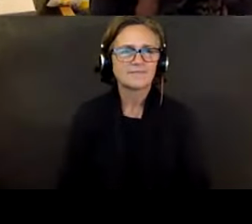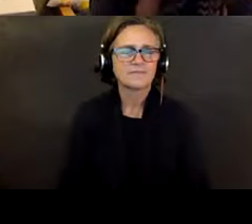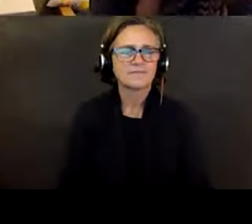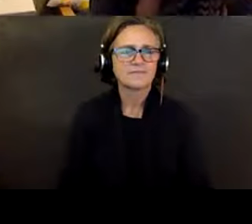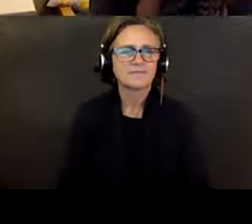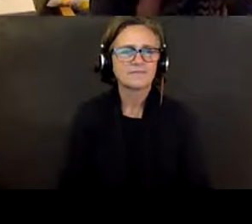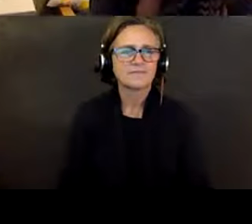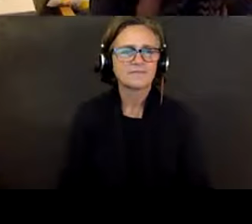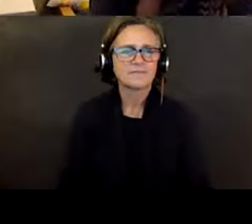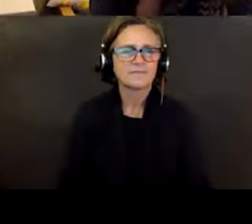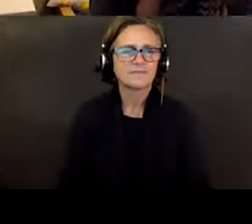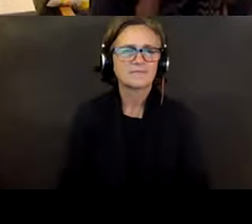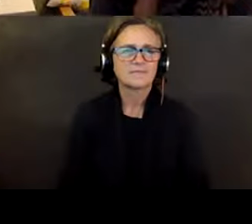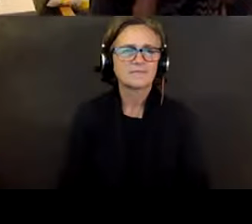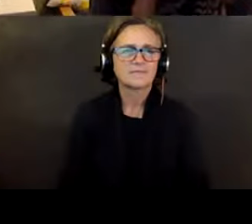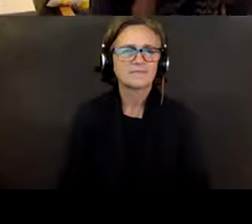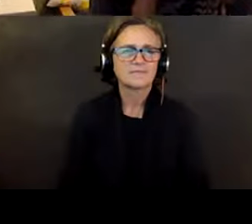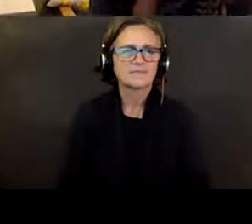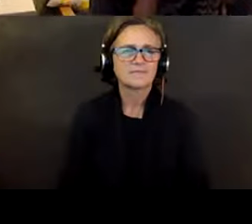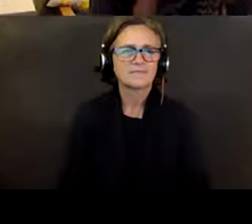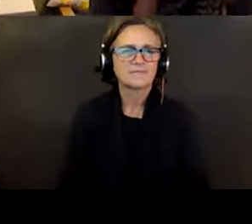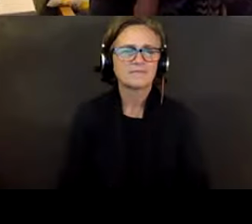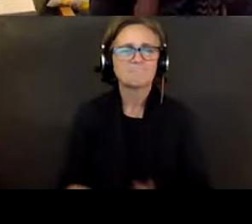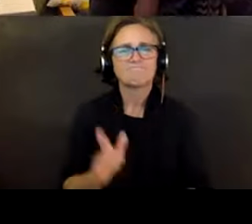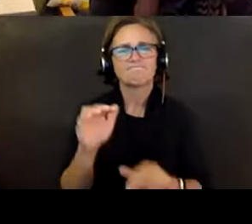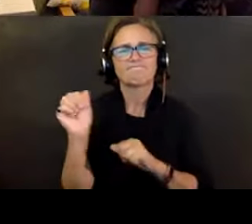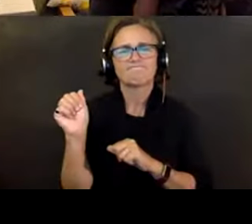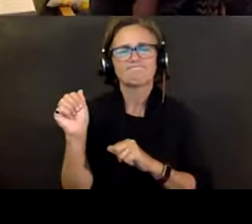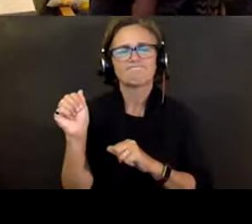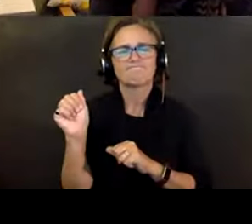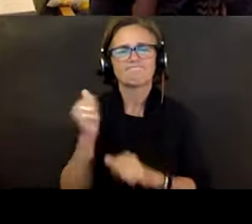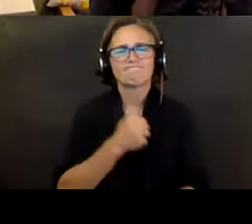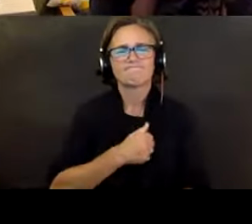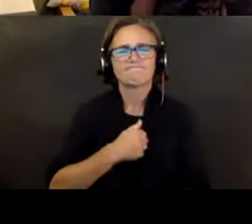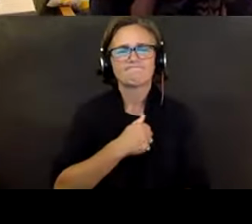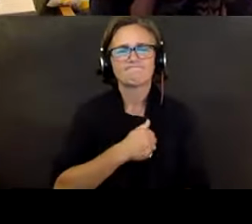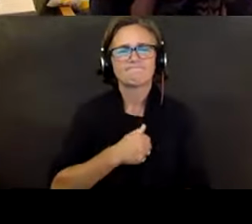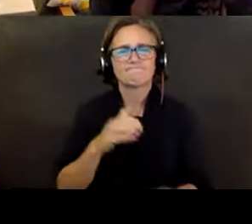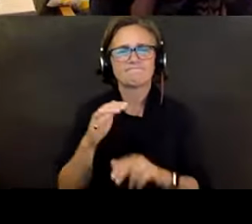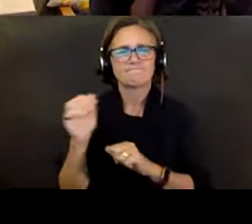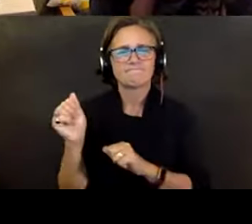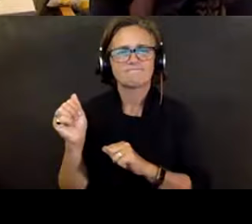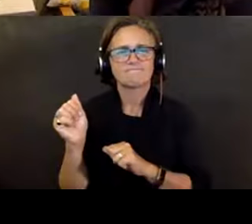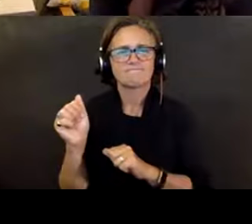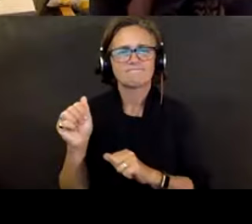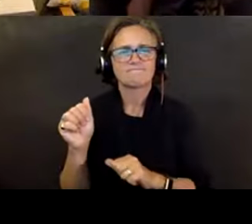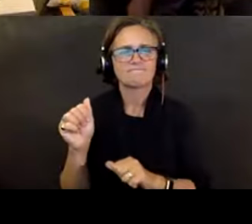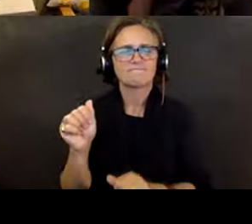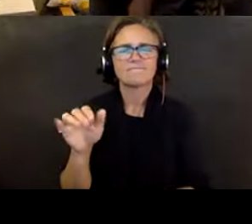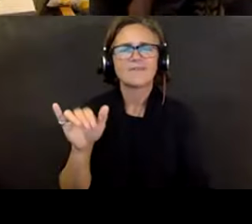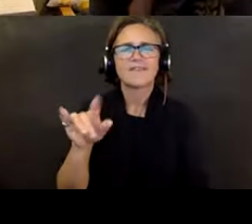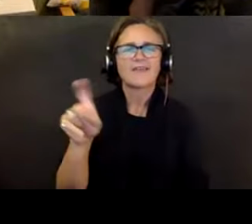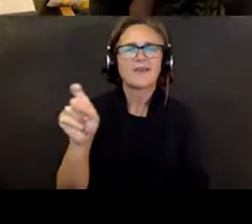Do you see the question? Actually, he left. Oh, the question is there. In the